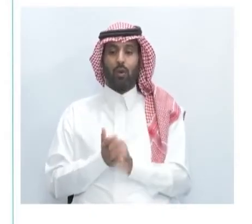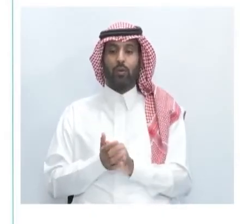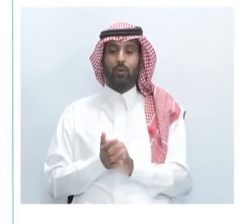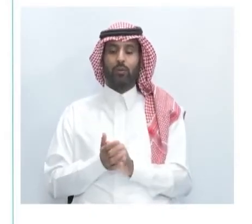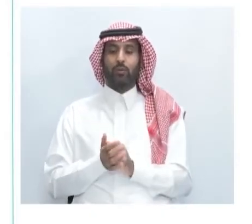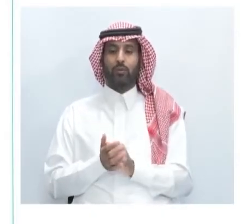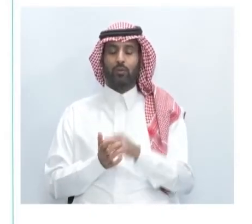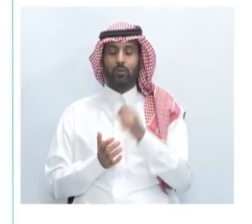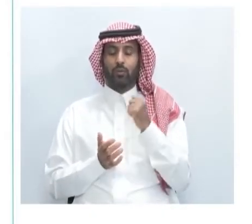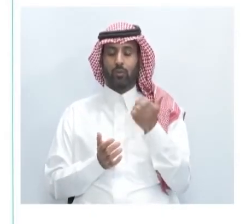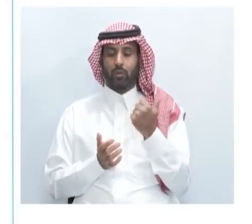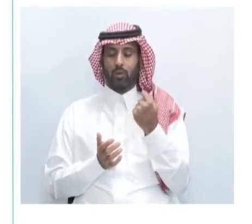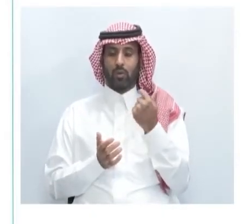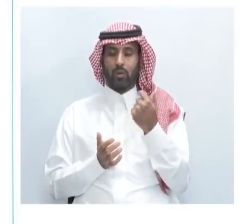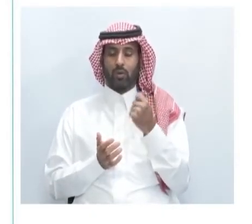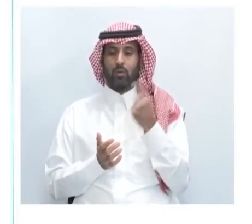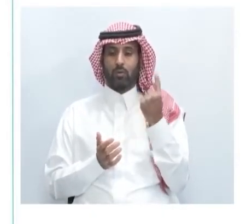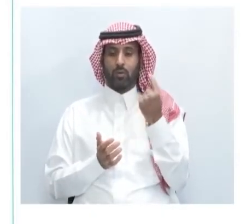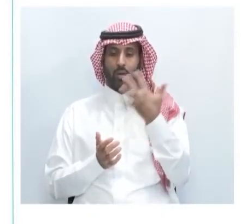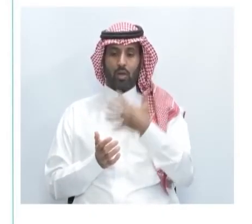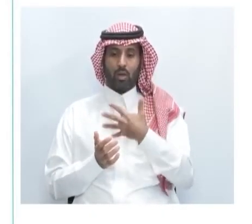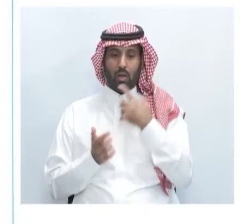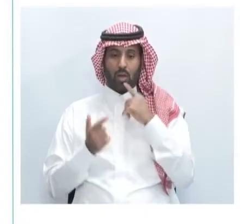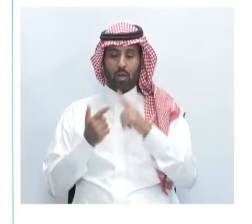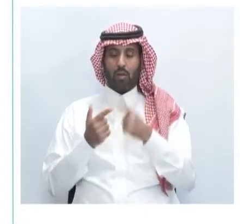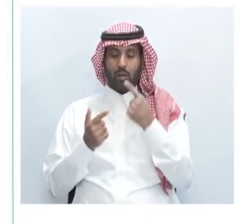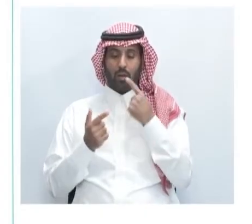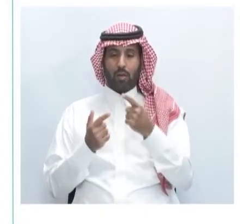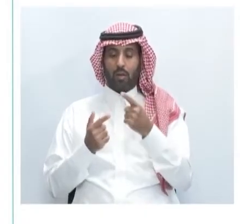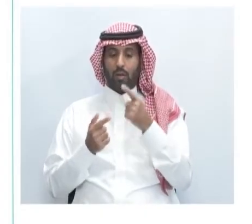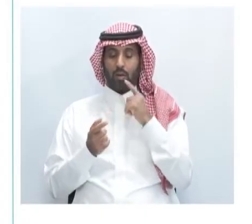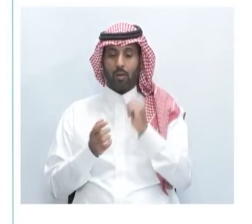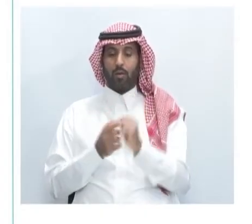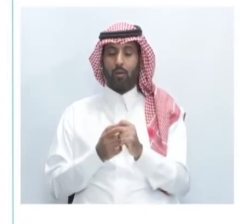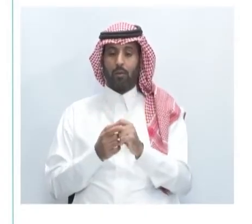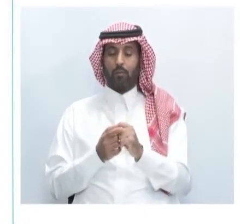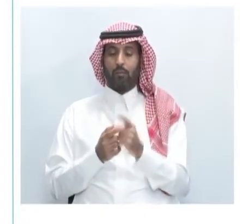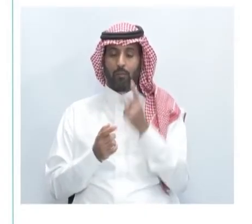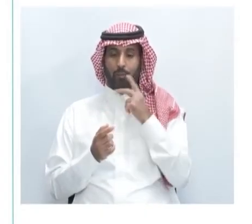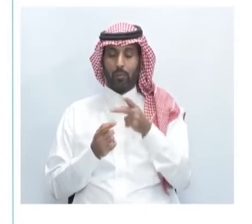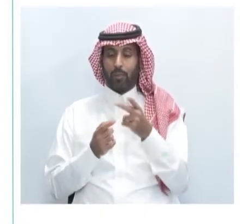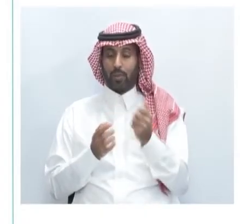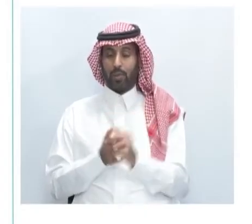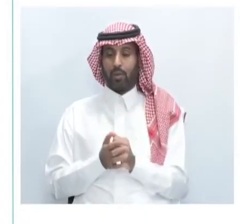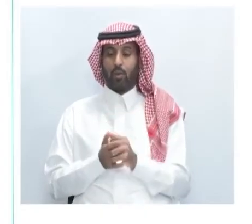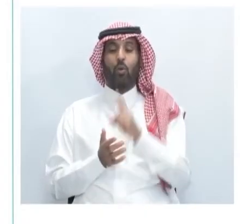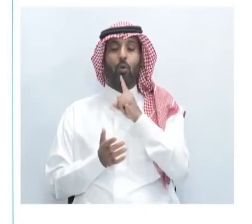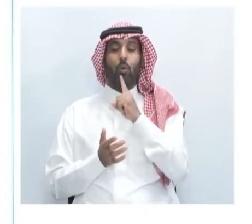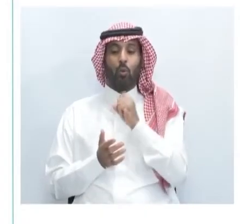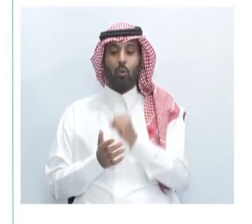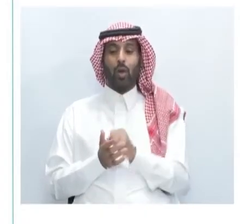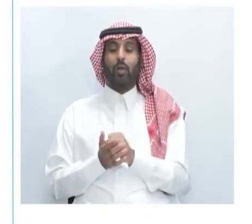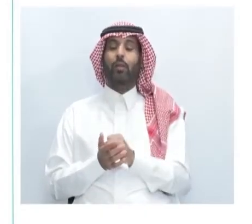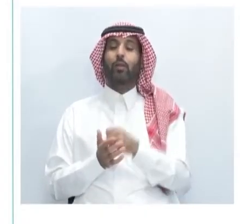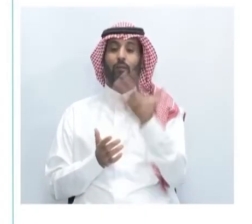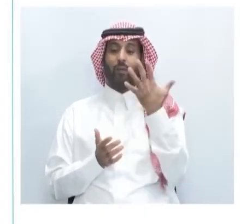151, this is what? Goal 29. So page 151. 151.